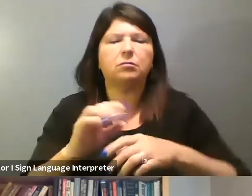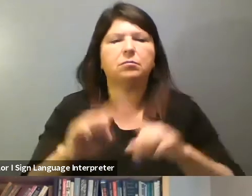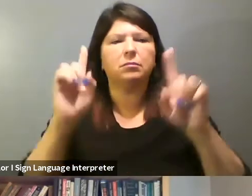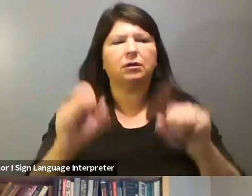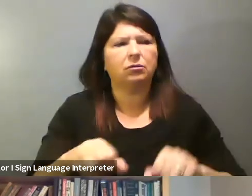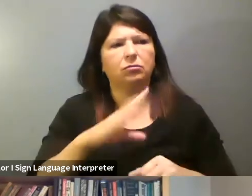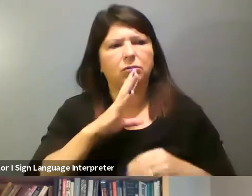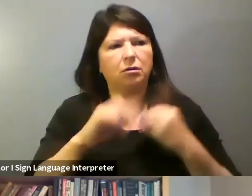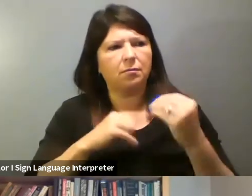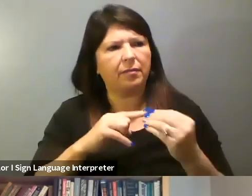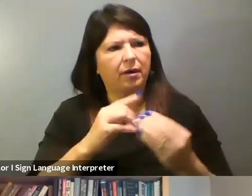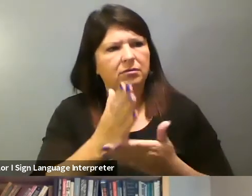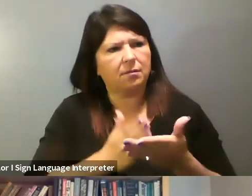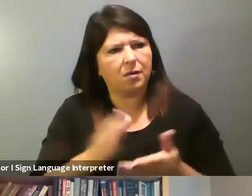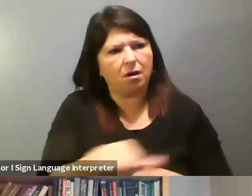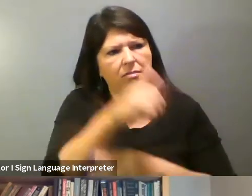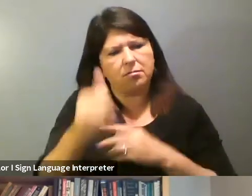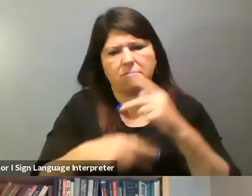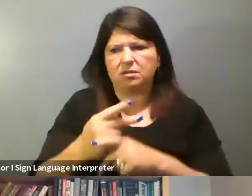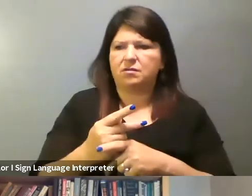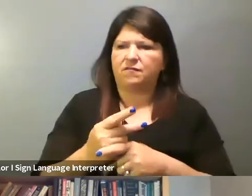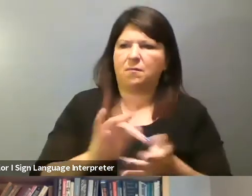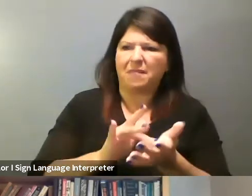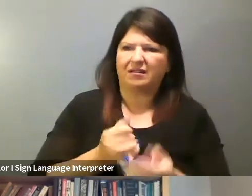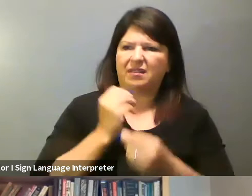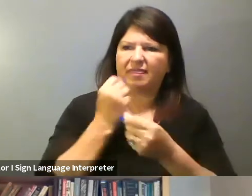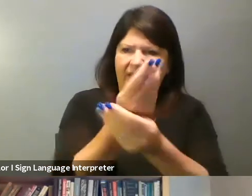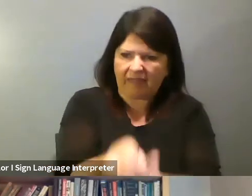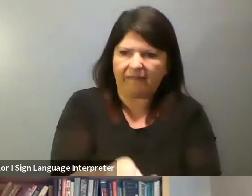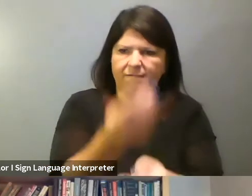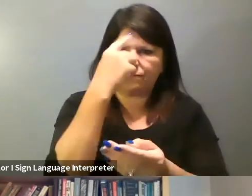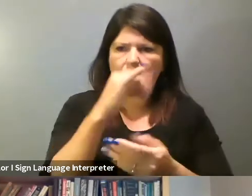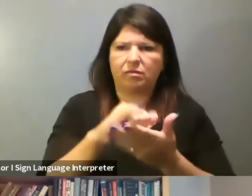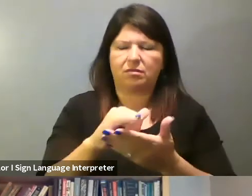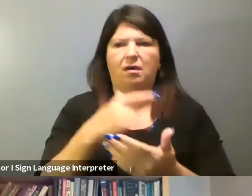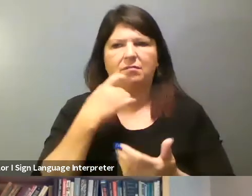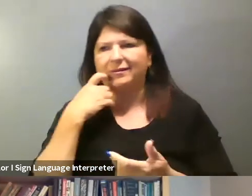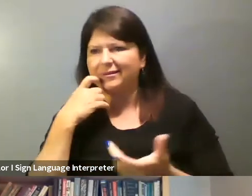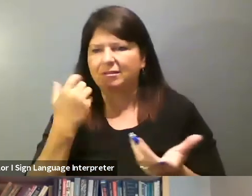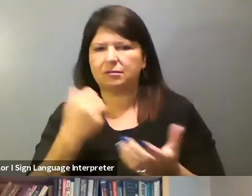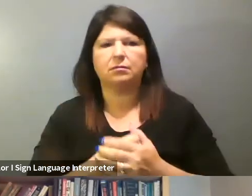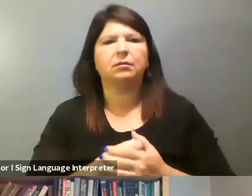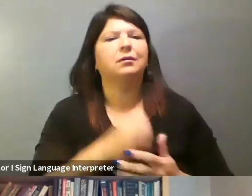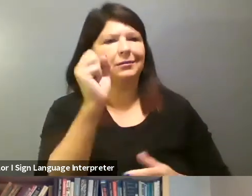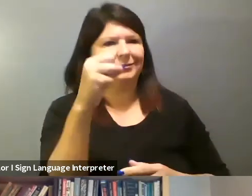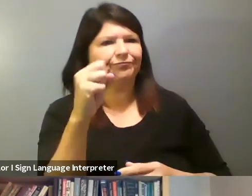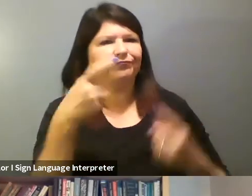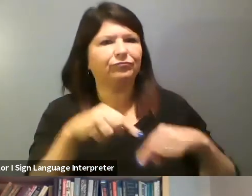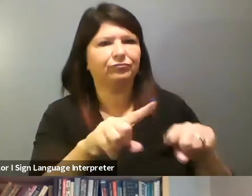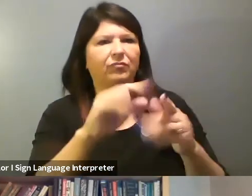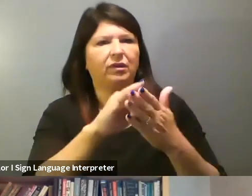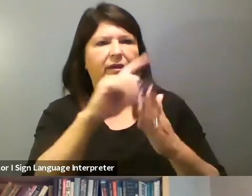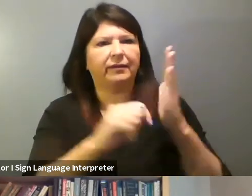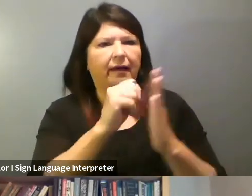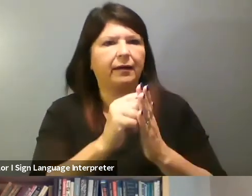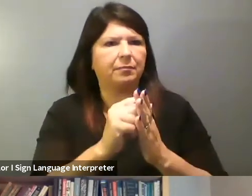the heroin crisis? Yes. During that period, everything that was alternative was cool with